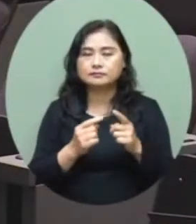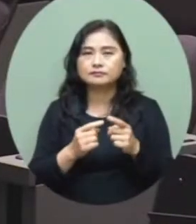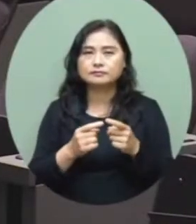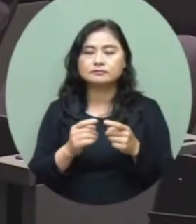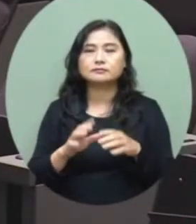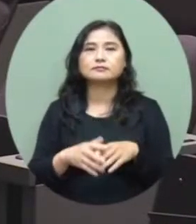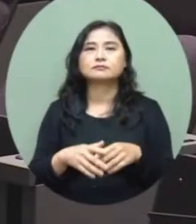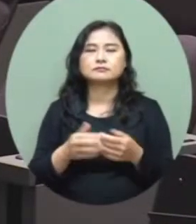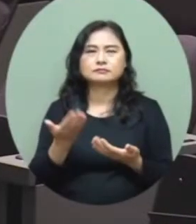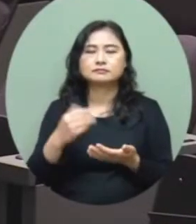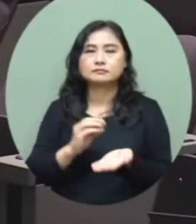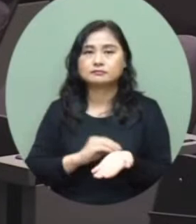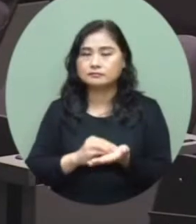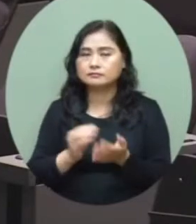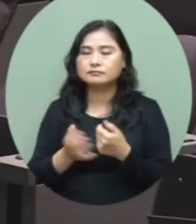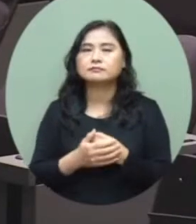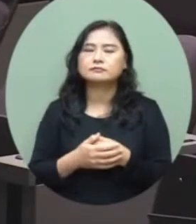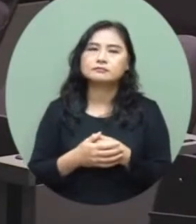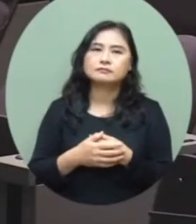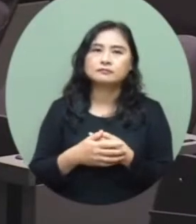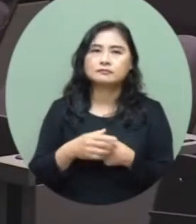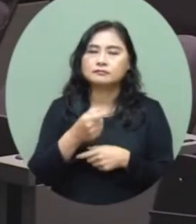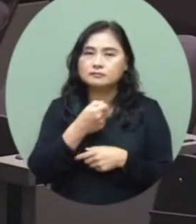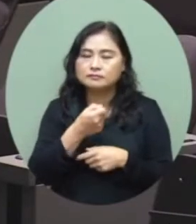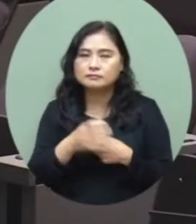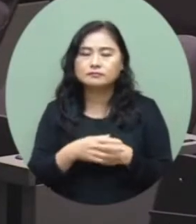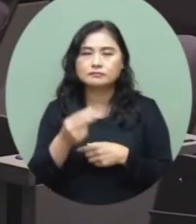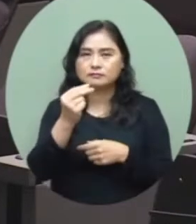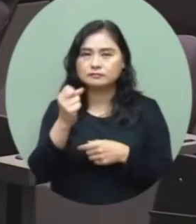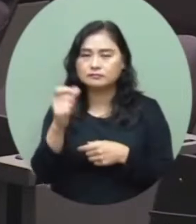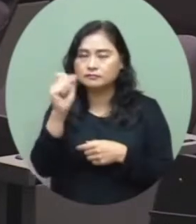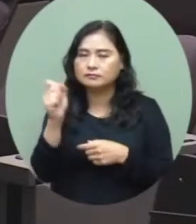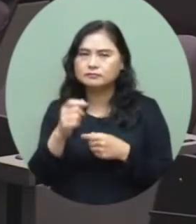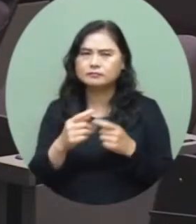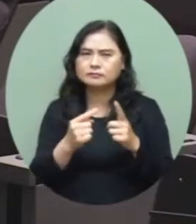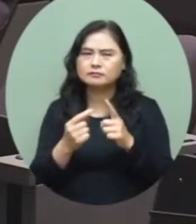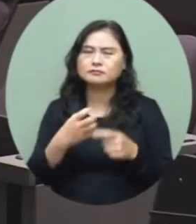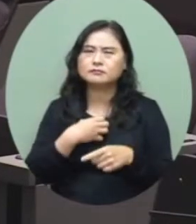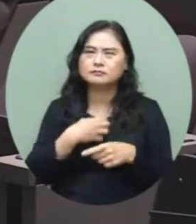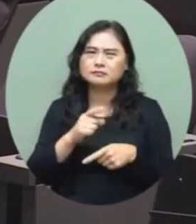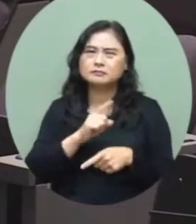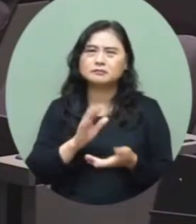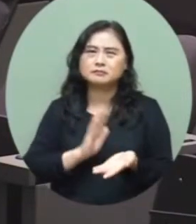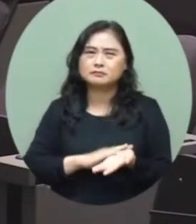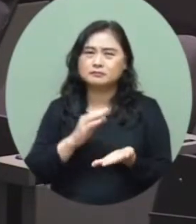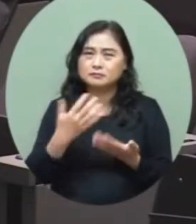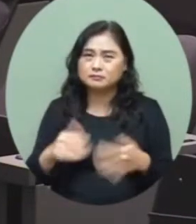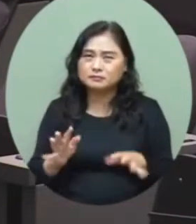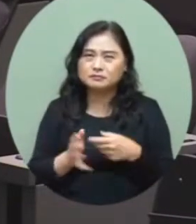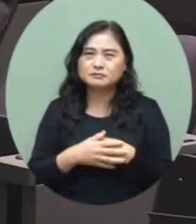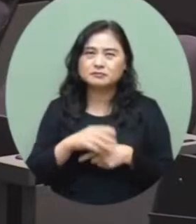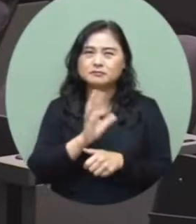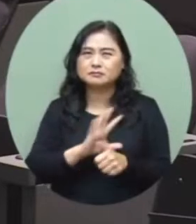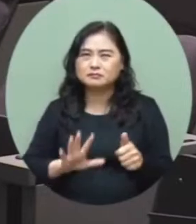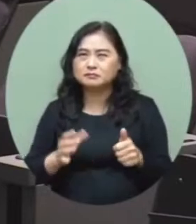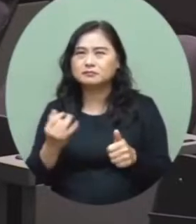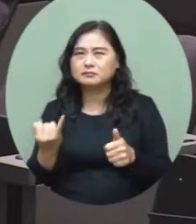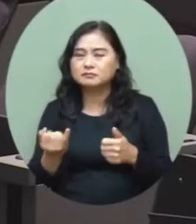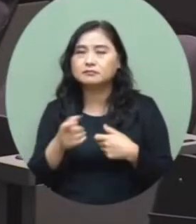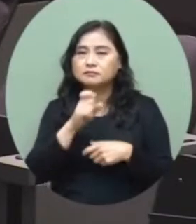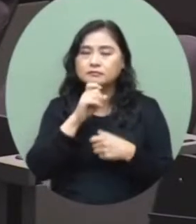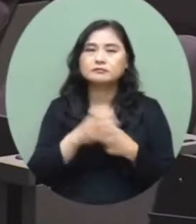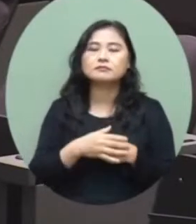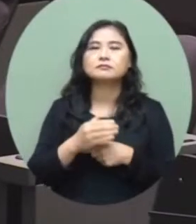they interviewed some of those who had been confirmed positive, and they were also concerned about the aftermath